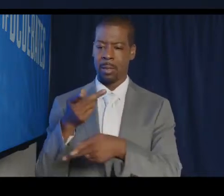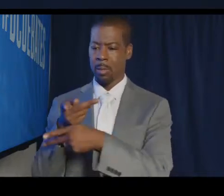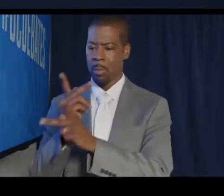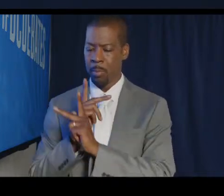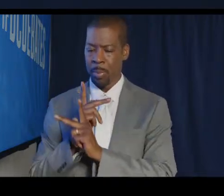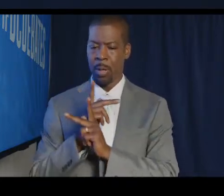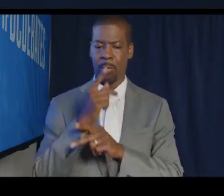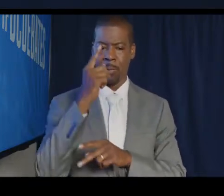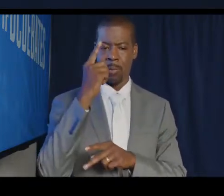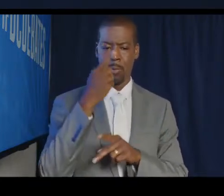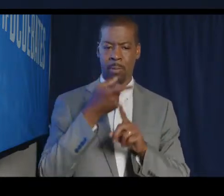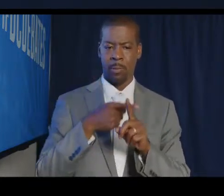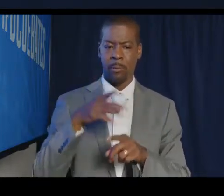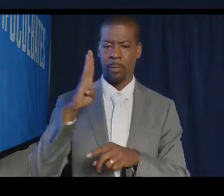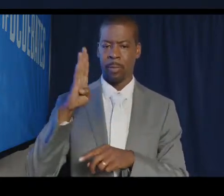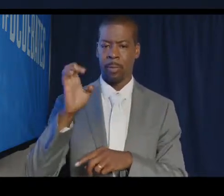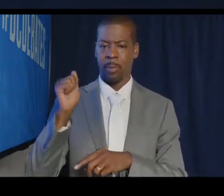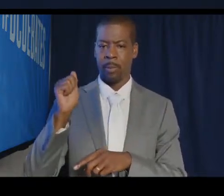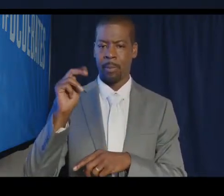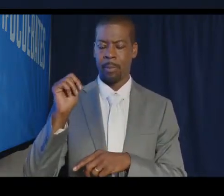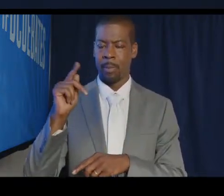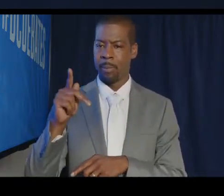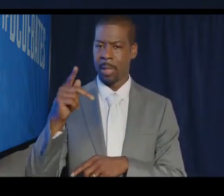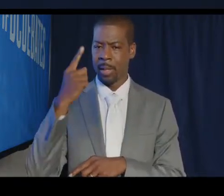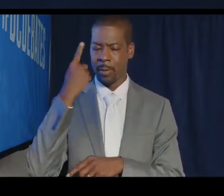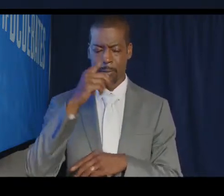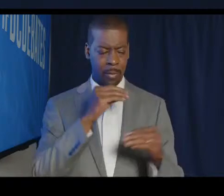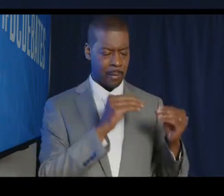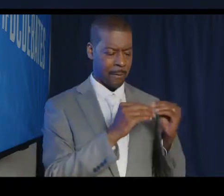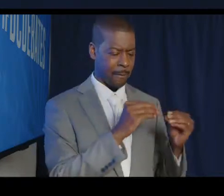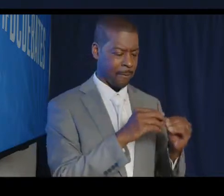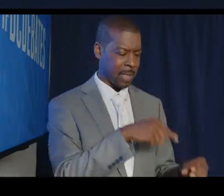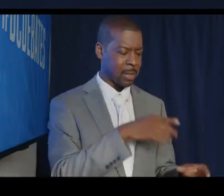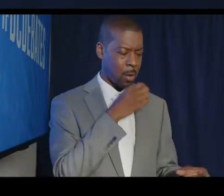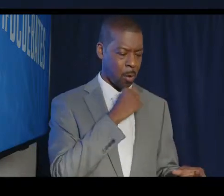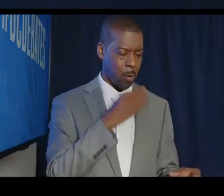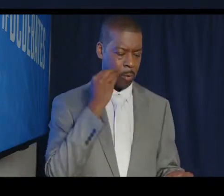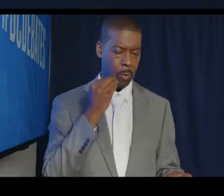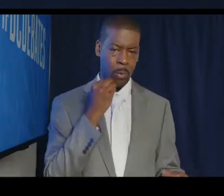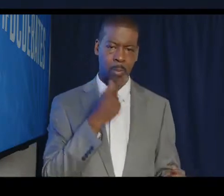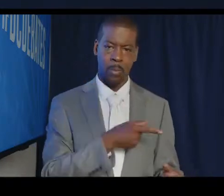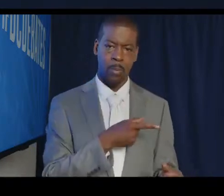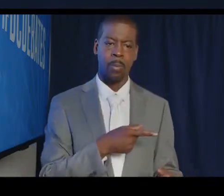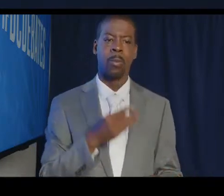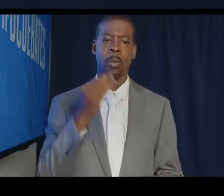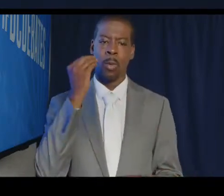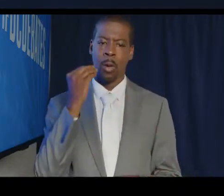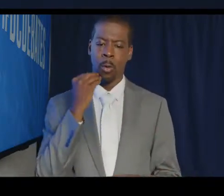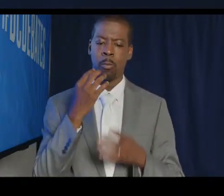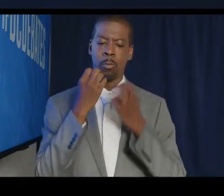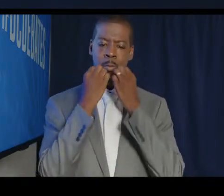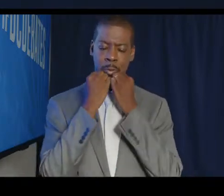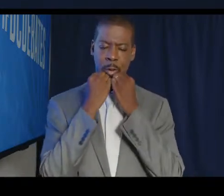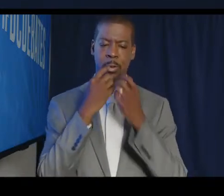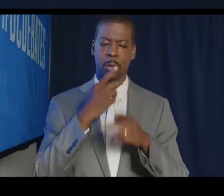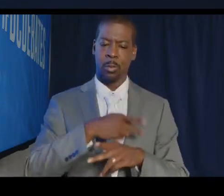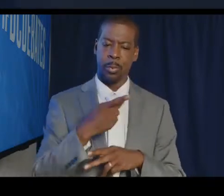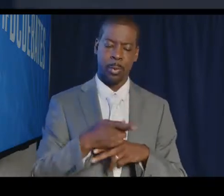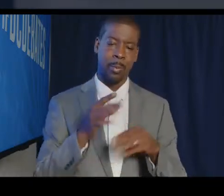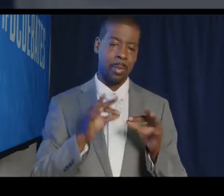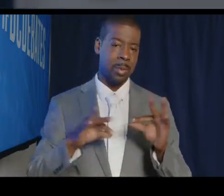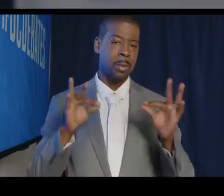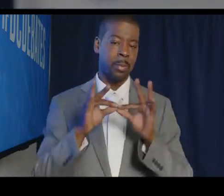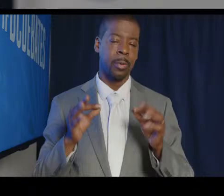of repairs. The Housing Preservation Fund is a great opportunity for us to be able to help those local families keep those homes in their family for perpetuity as